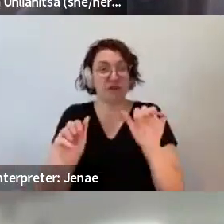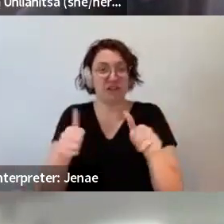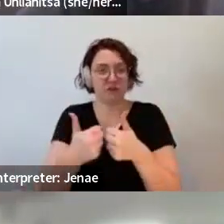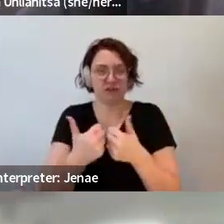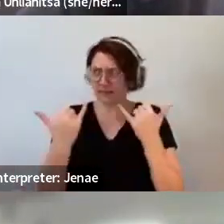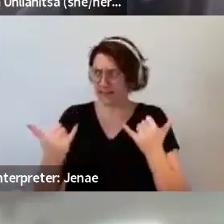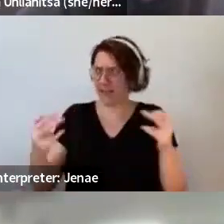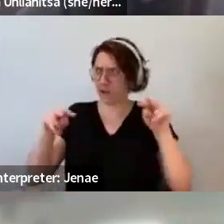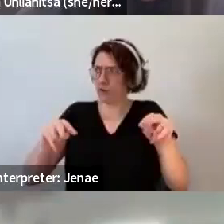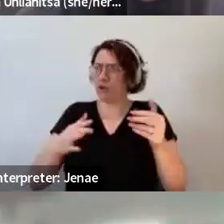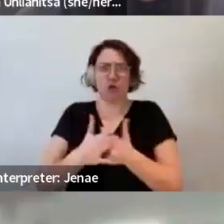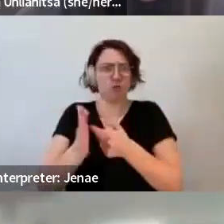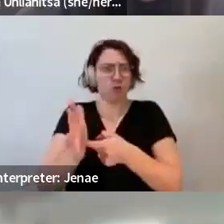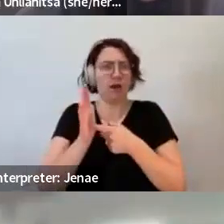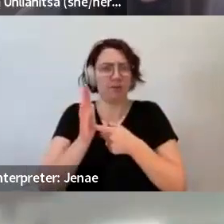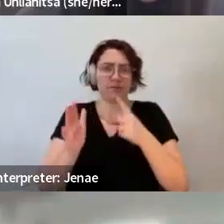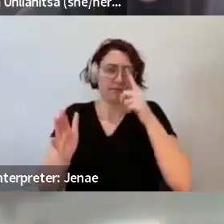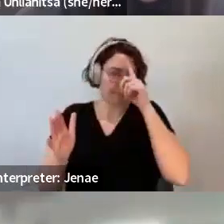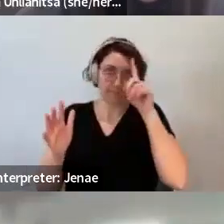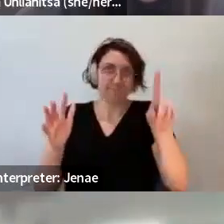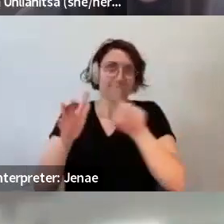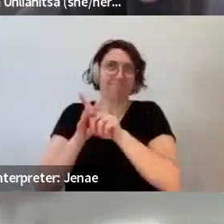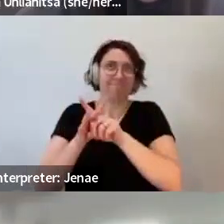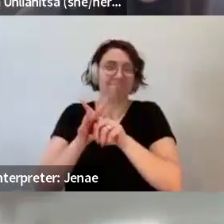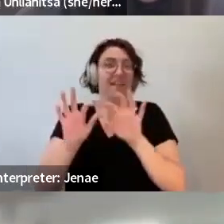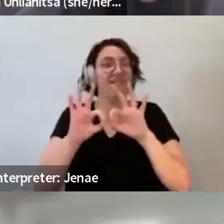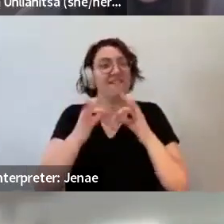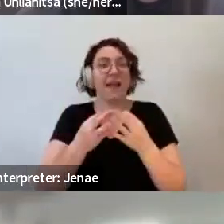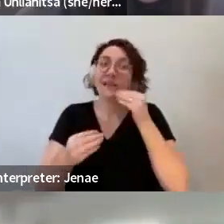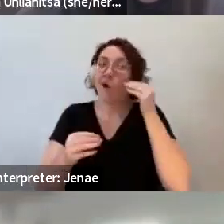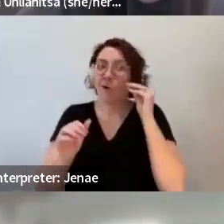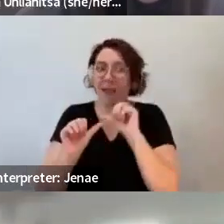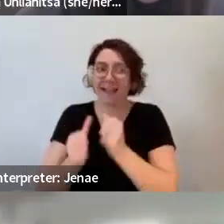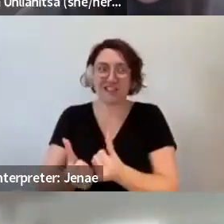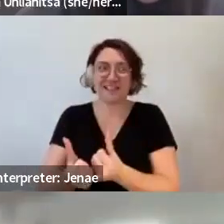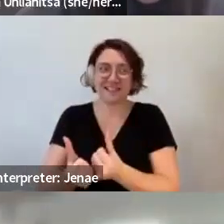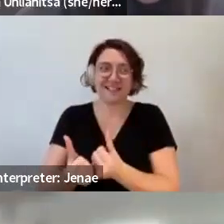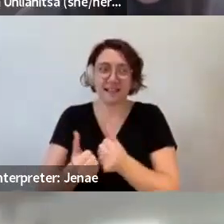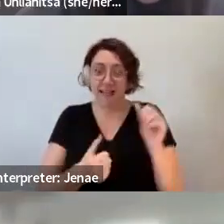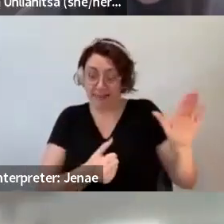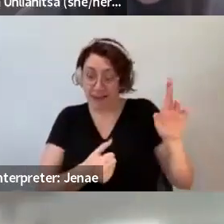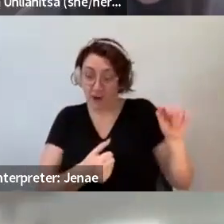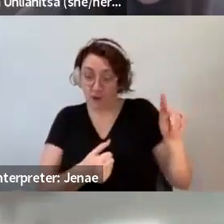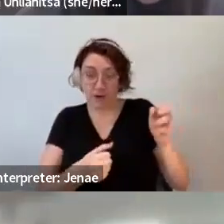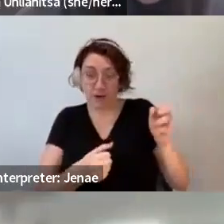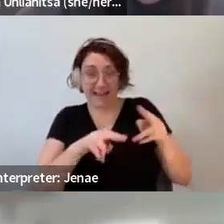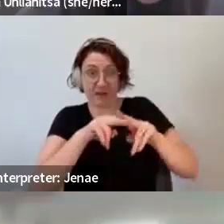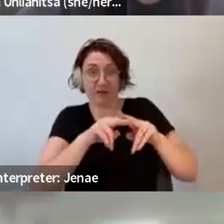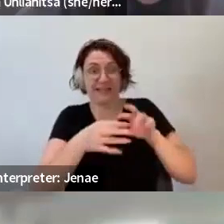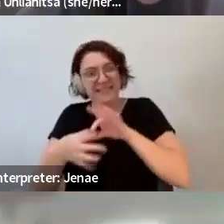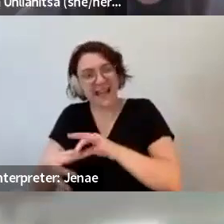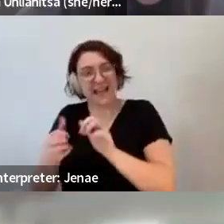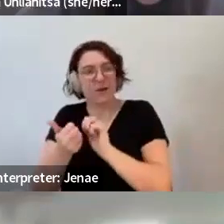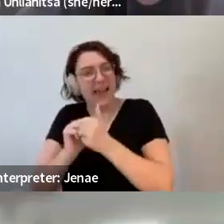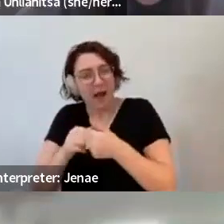requirements. I thought of, as Eric was talking about, I thought about the family home agencies, who their rate increase is also tied with how they give the